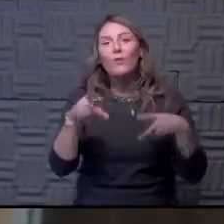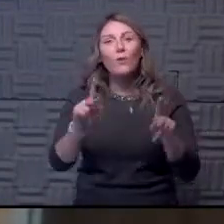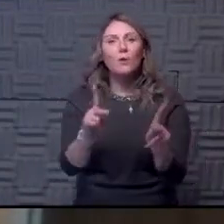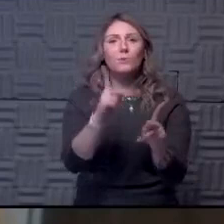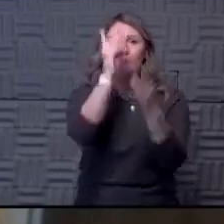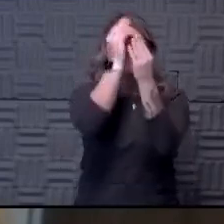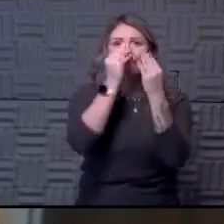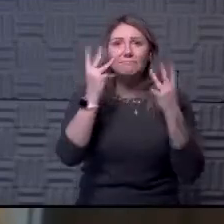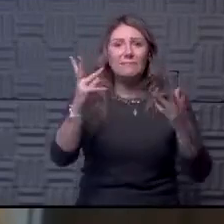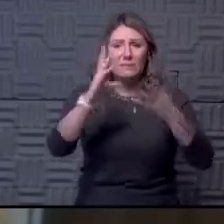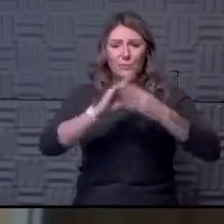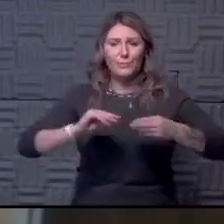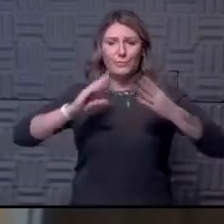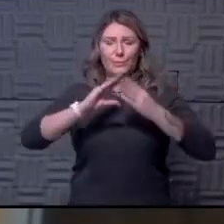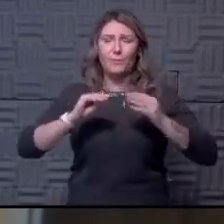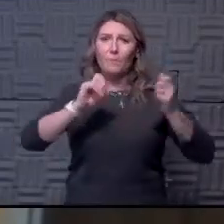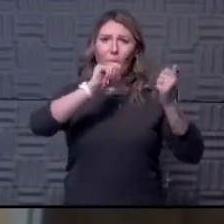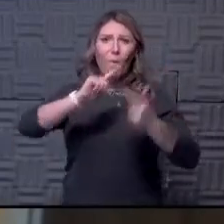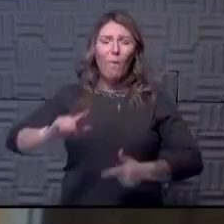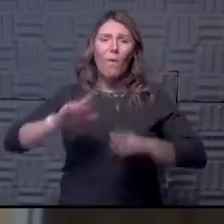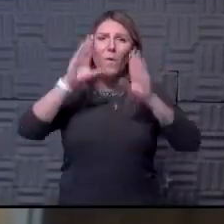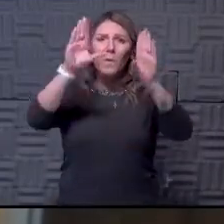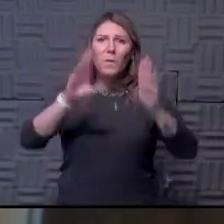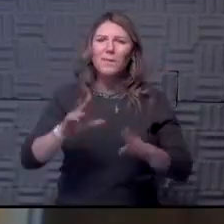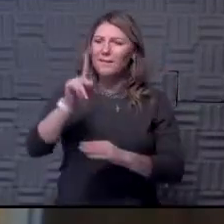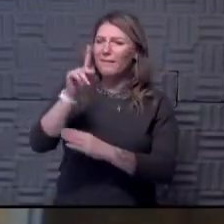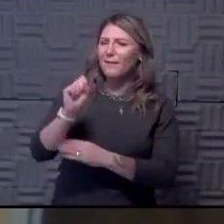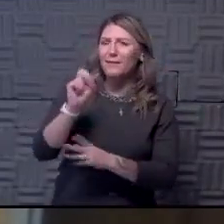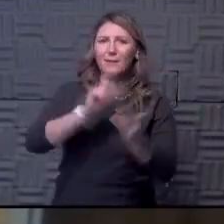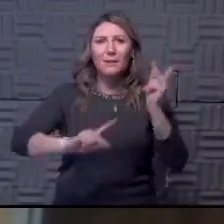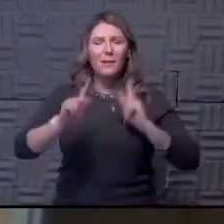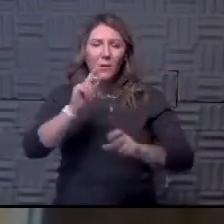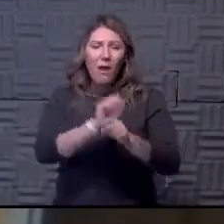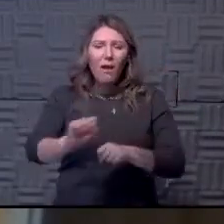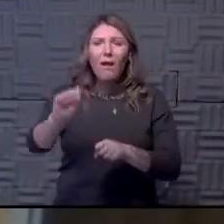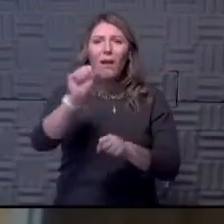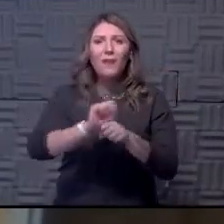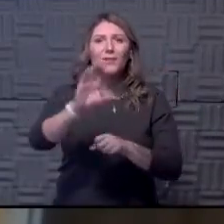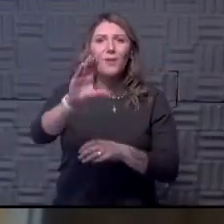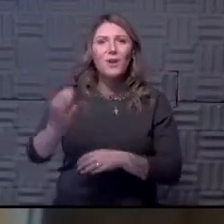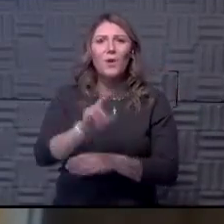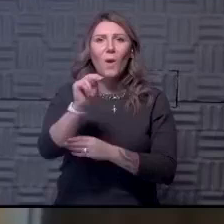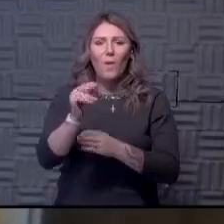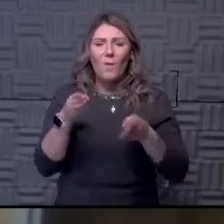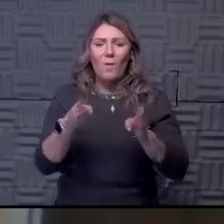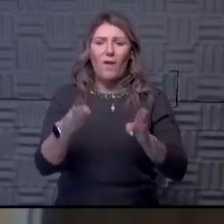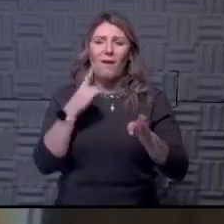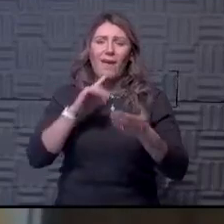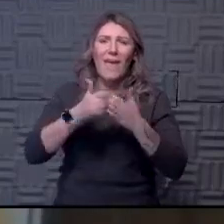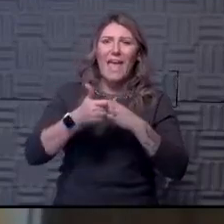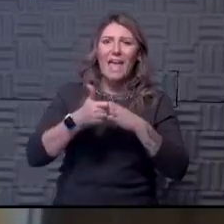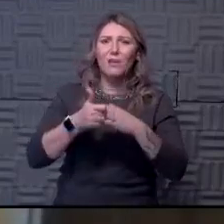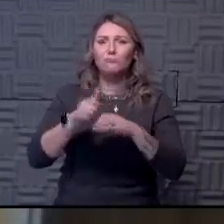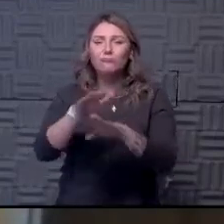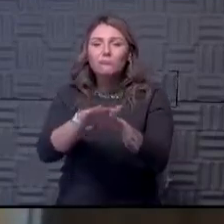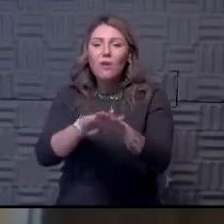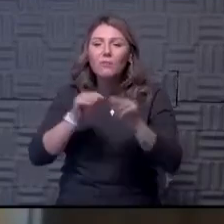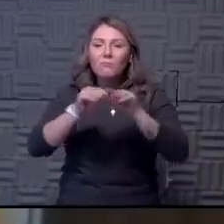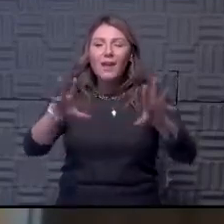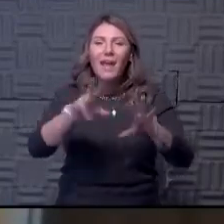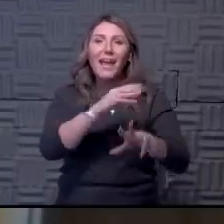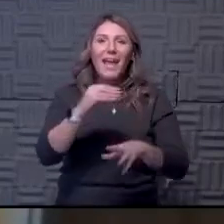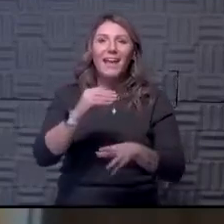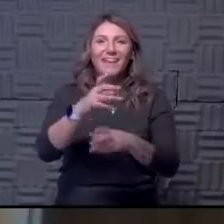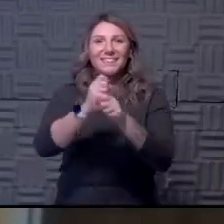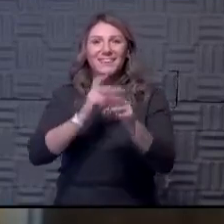share the story of all these incredible Kansans who are working so hard in their own way to slow the spread and now to get people vaccinated.